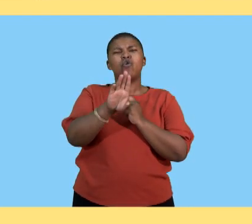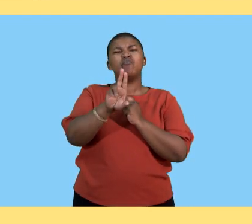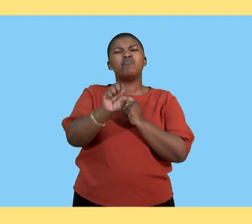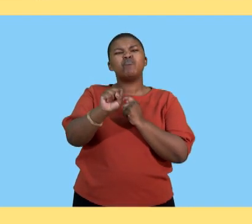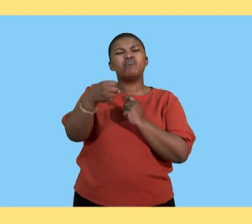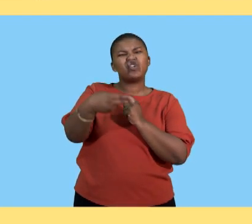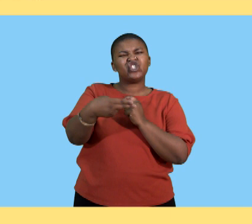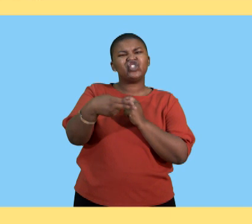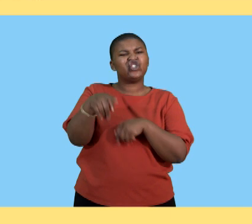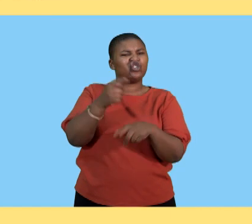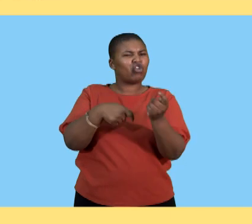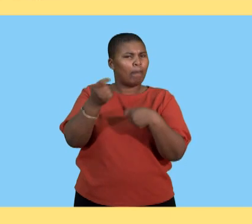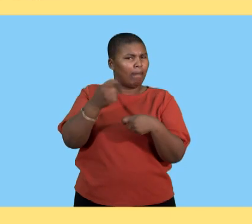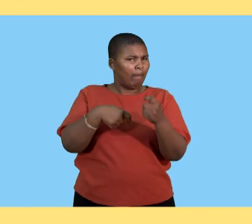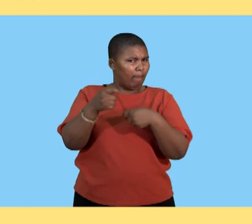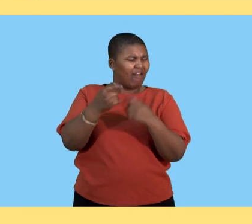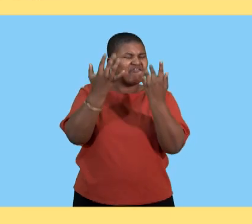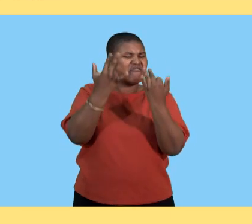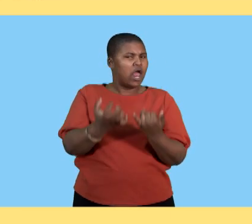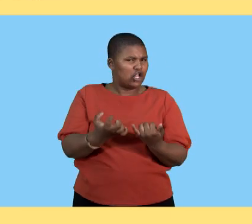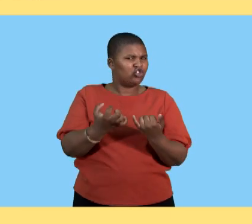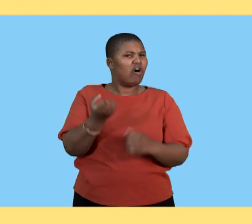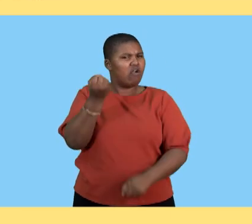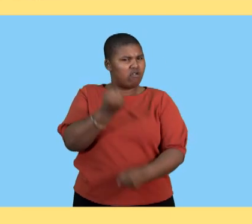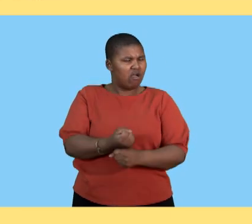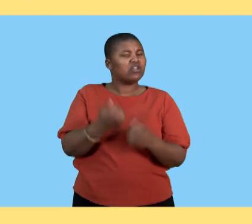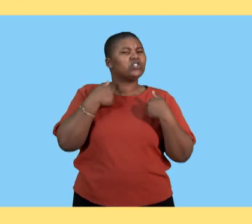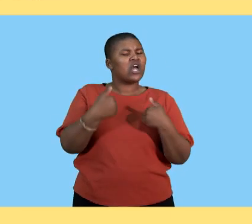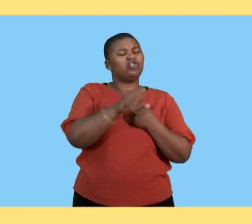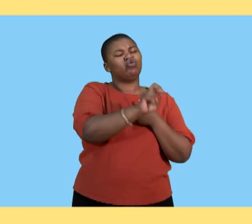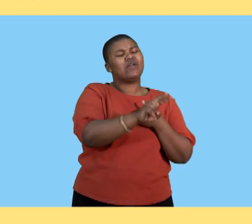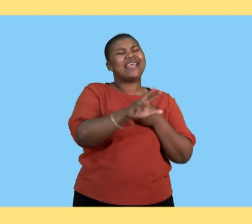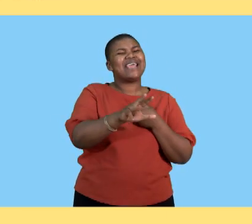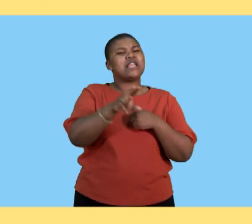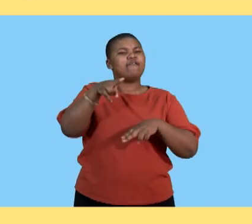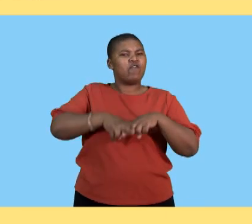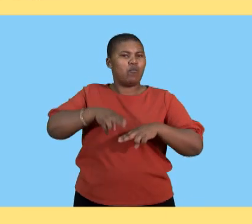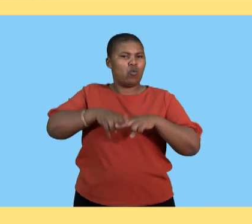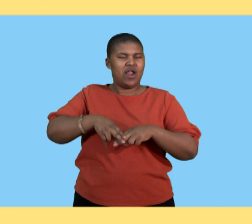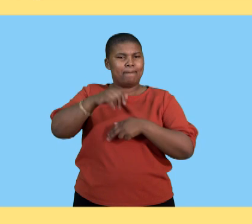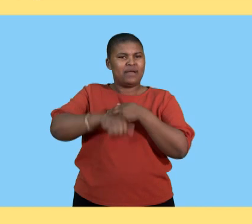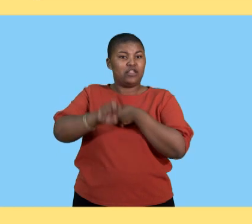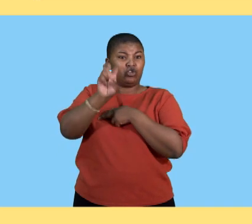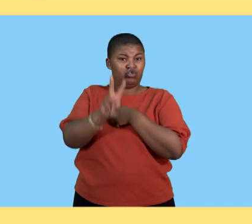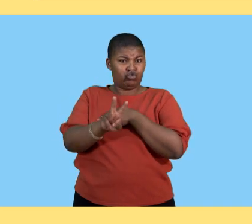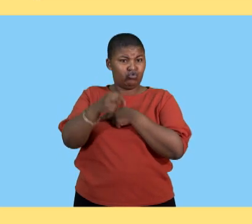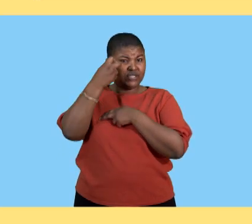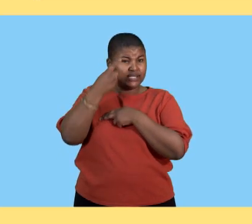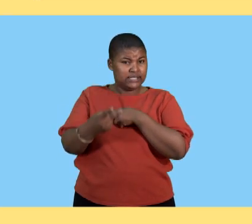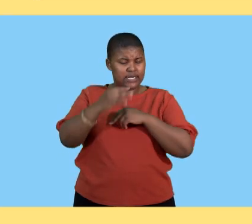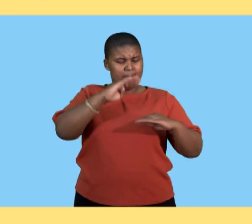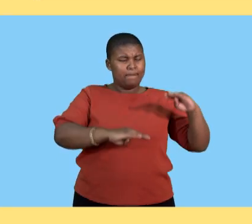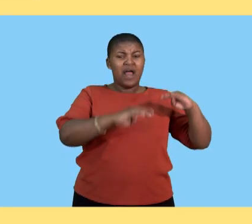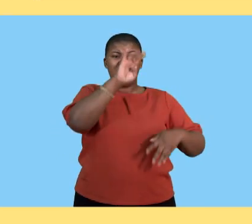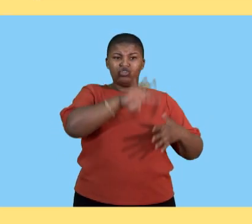on the end of the financial period, which is on 28 February. Now, in our list of balances,